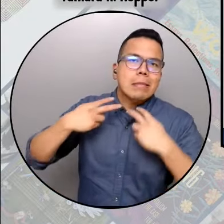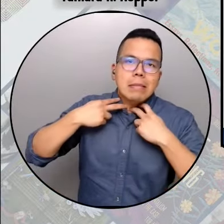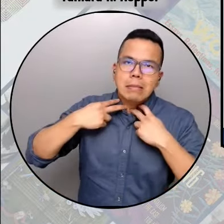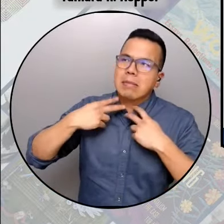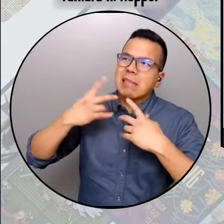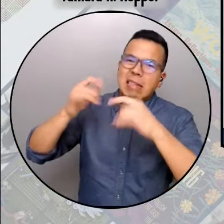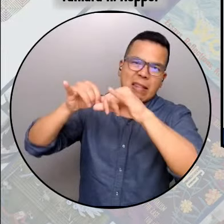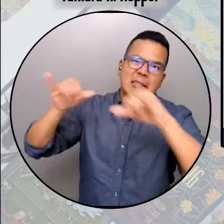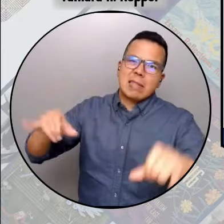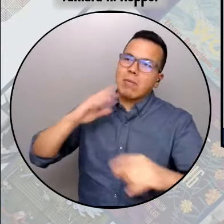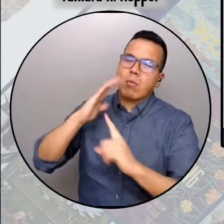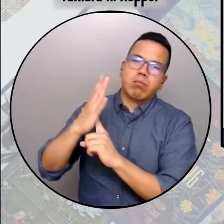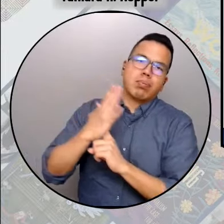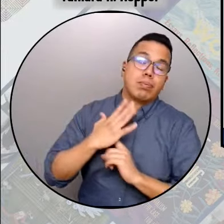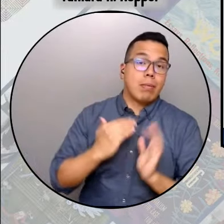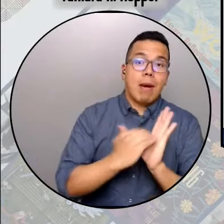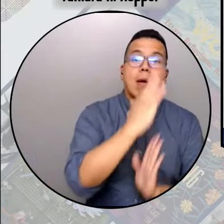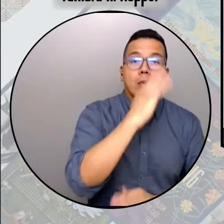was passed,